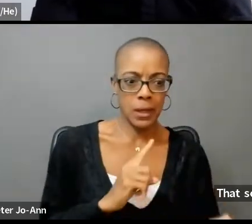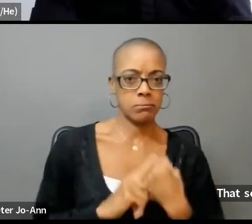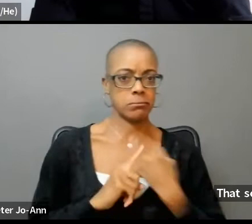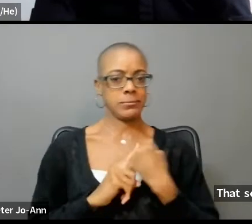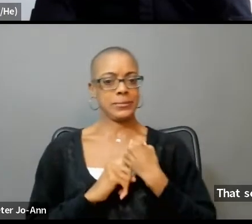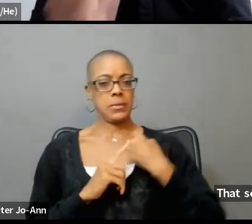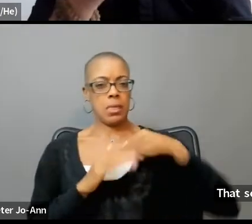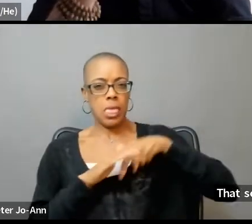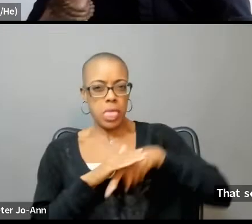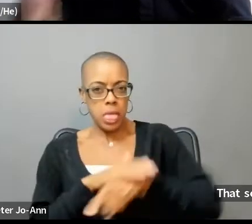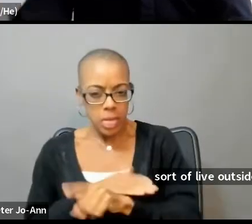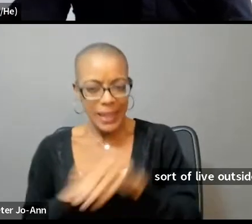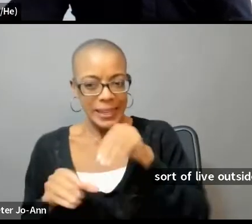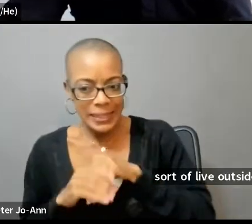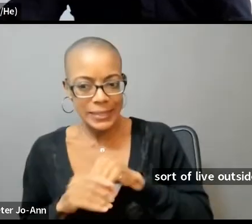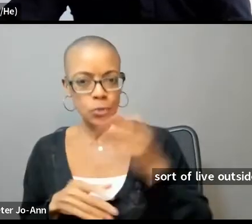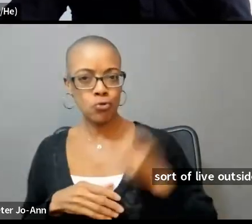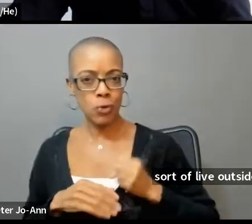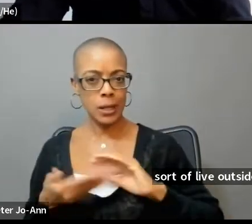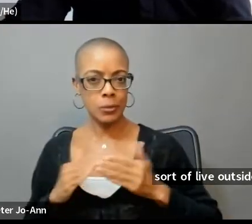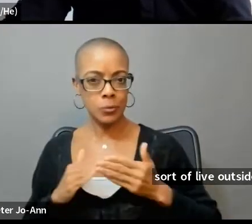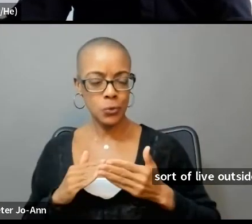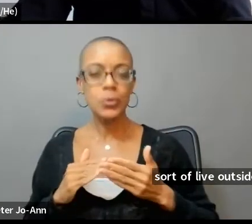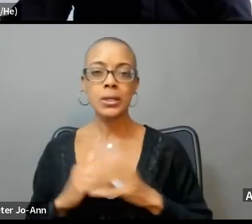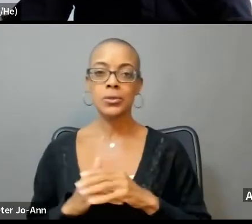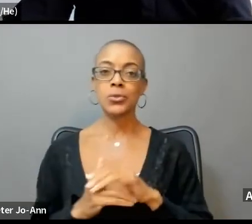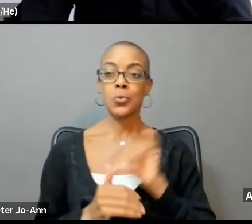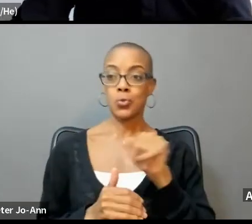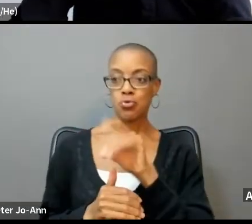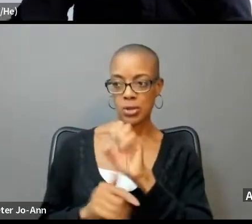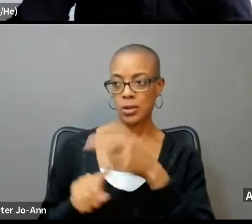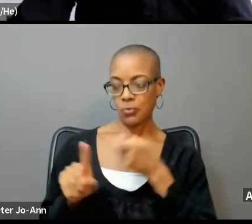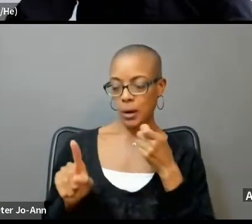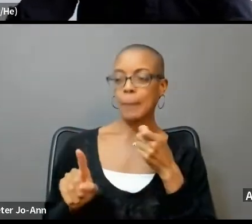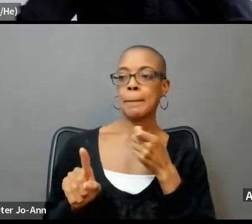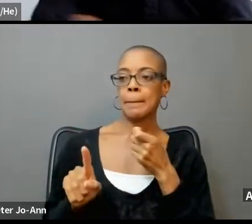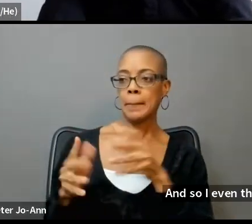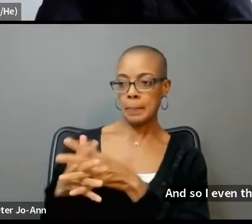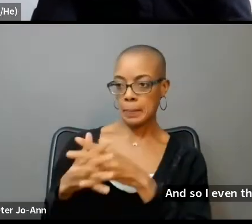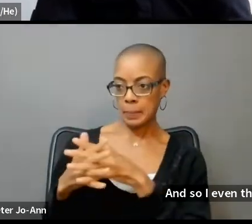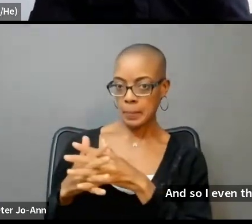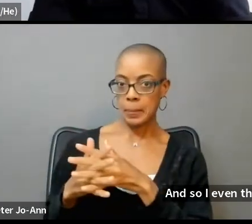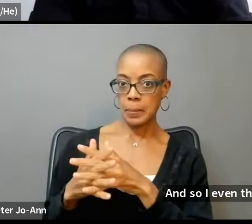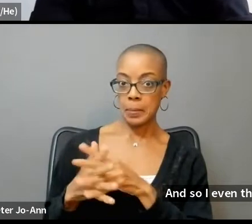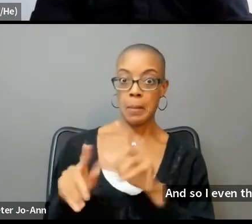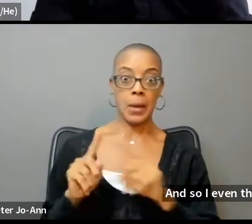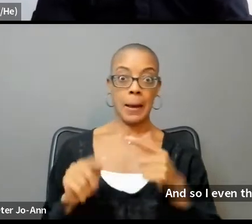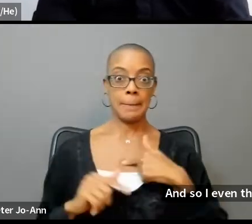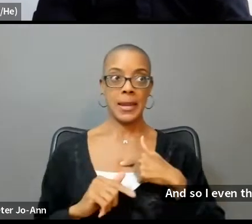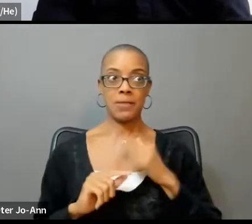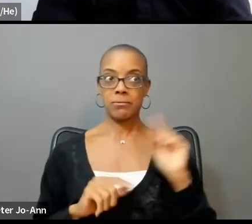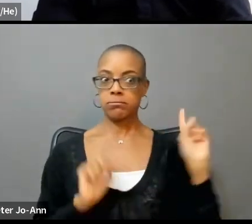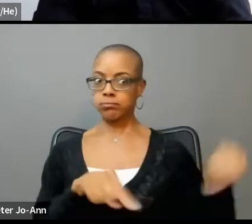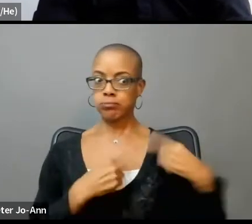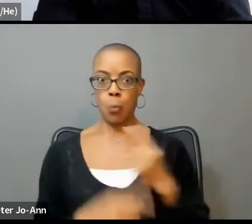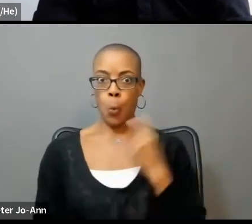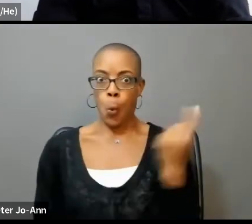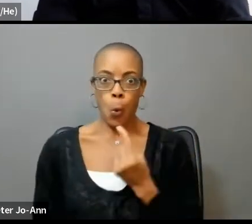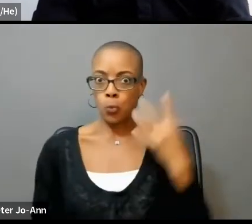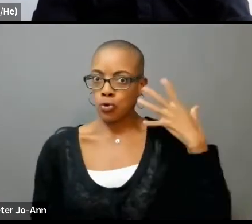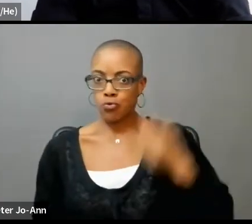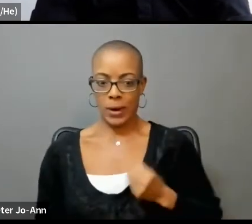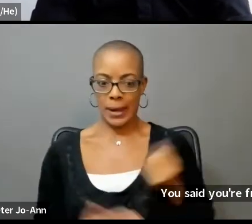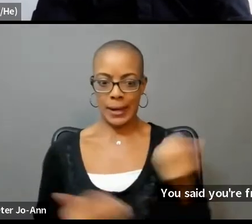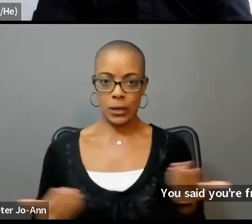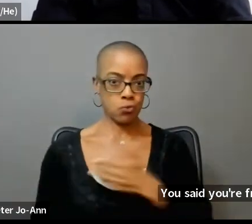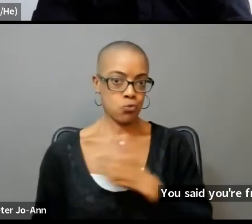it's interesting, like just thinking from a place like Jade, you said you're from the States originally, but thinking I only have ever done drag in Toronto. And